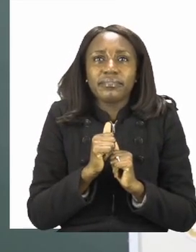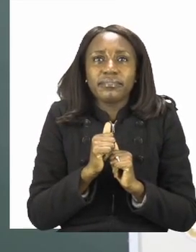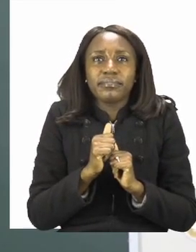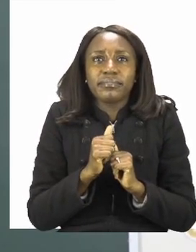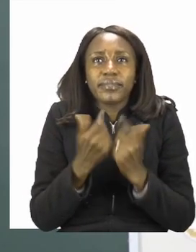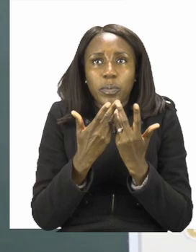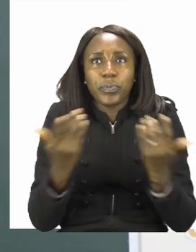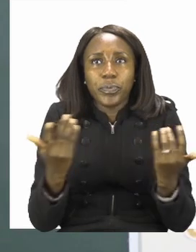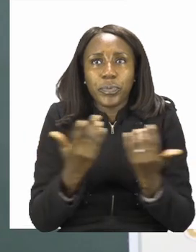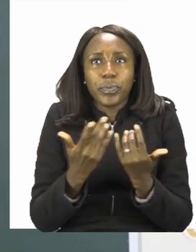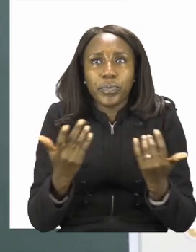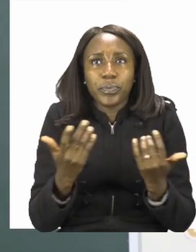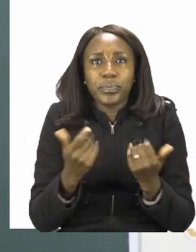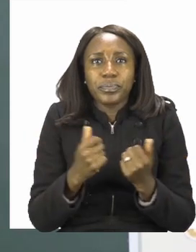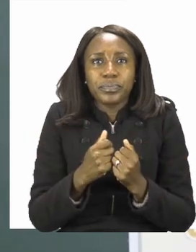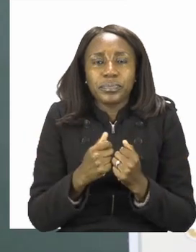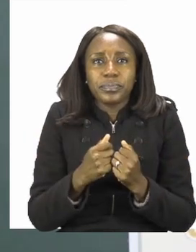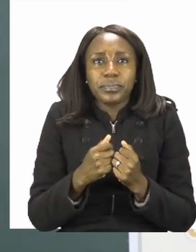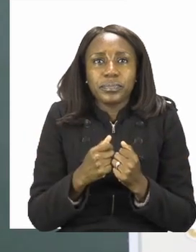green,